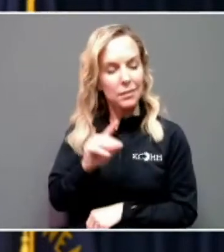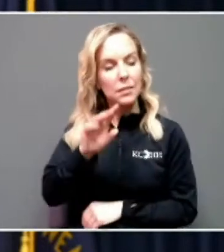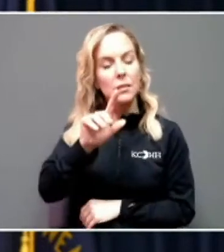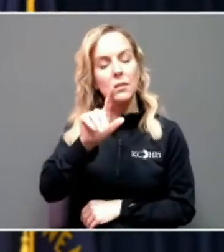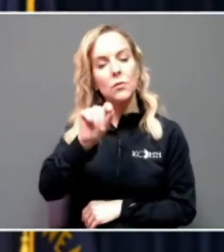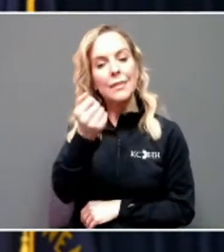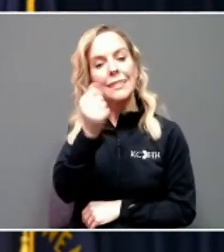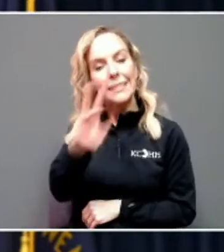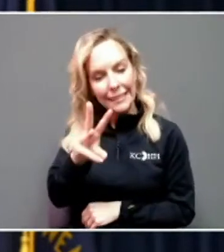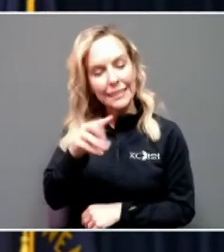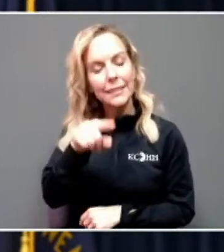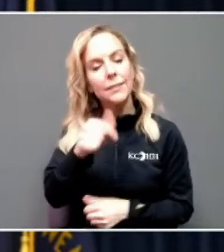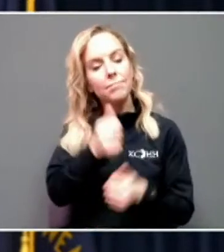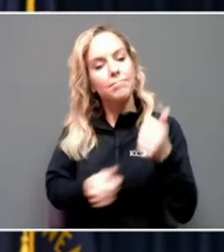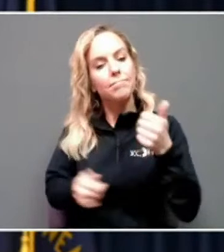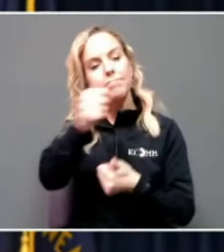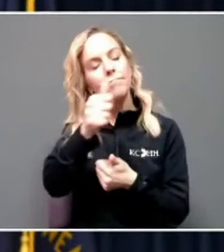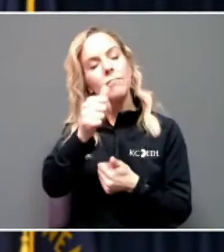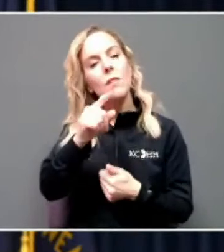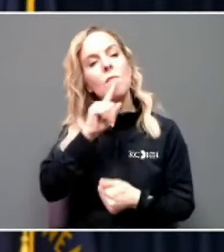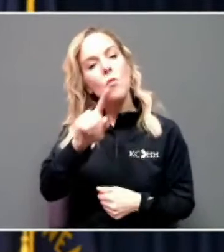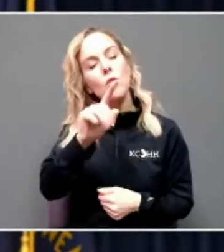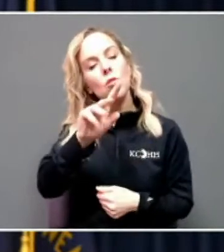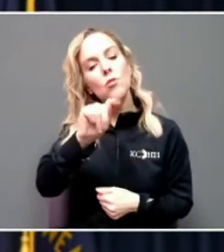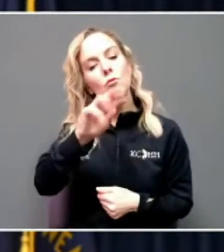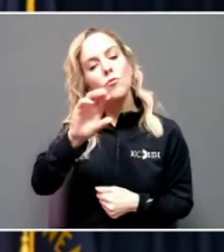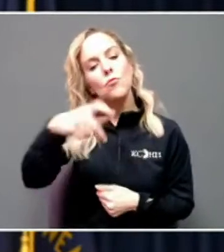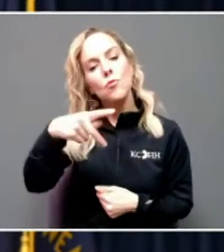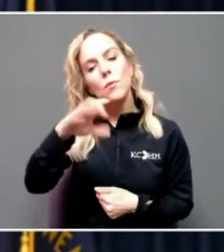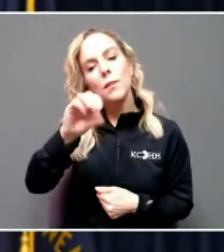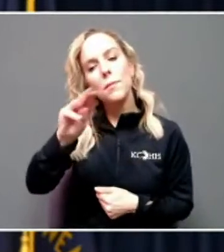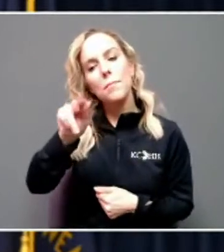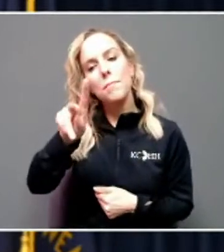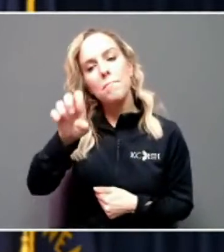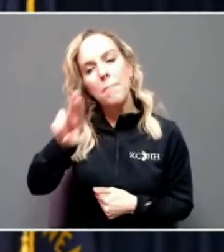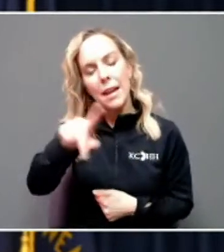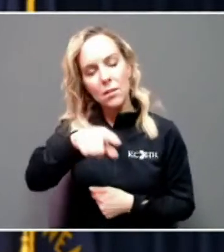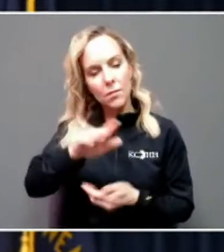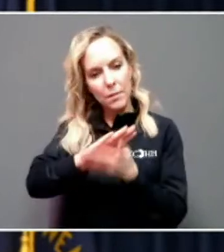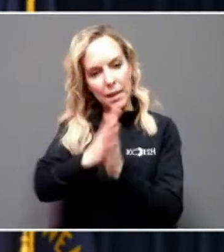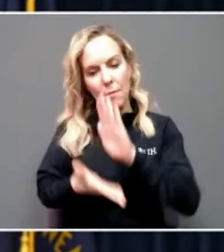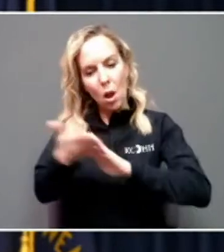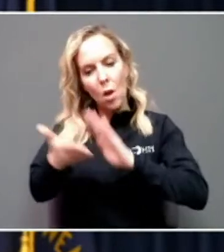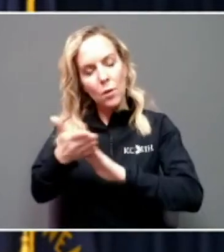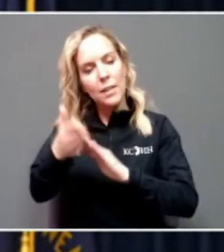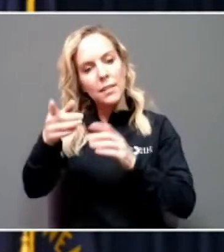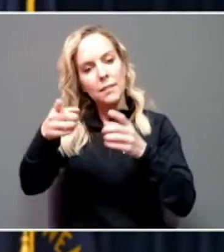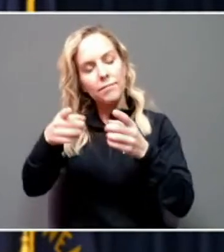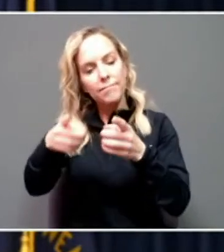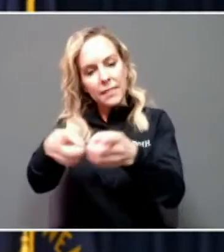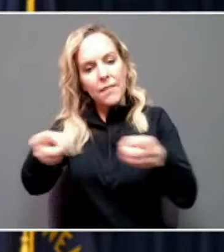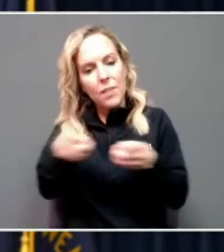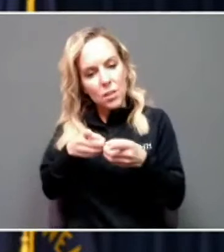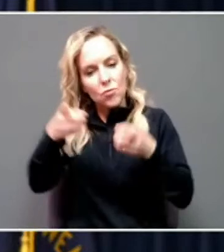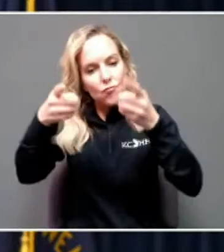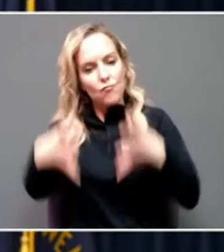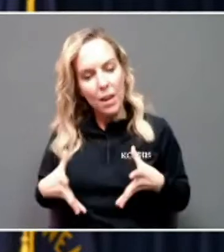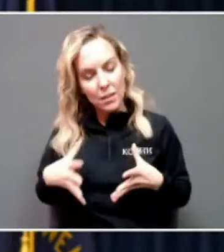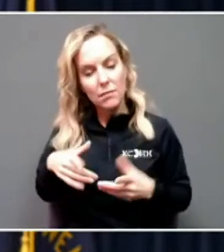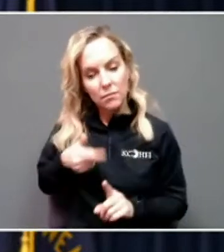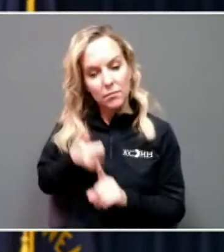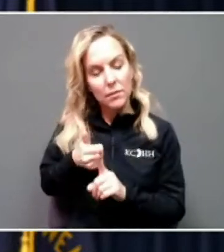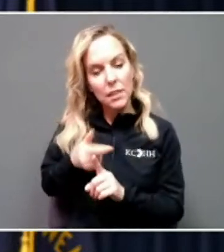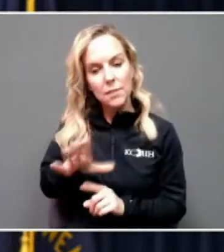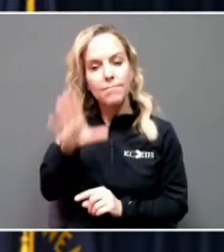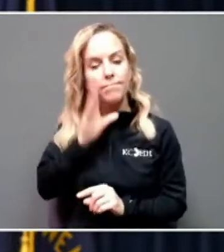Enforcement Troop Commander, and in 2017 was promoted as the Operations Division's Director. Colonel Slinker's experience in crisis management